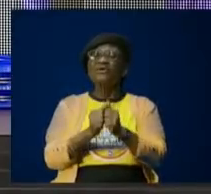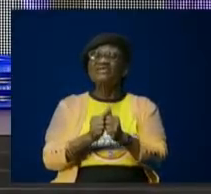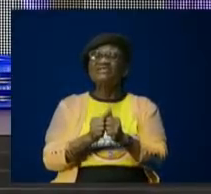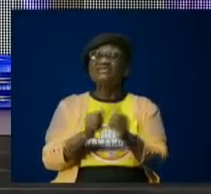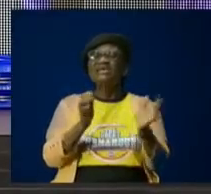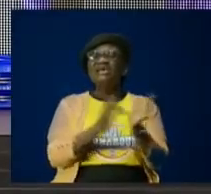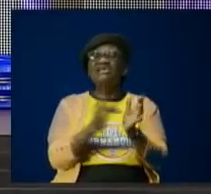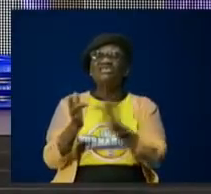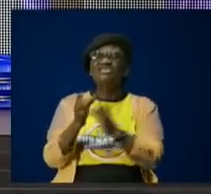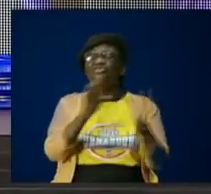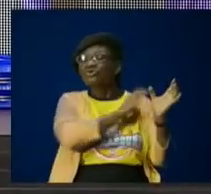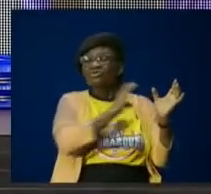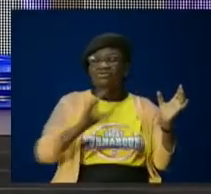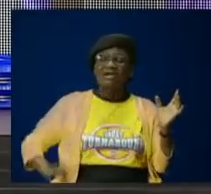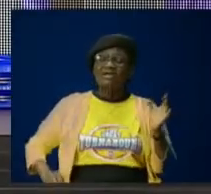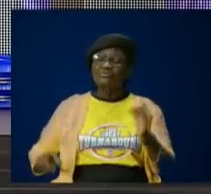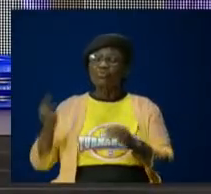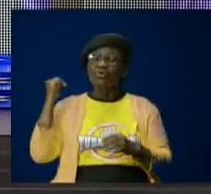was in great danger.